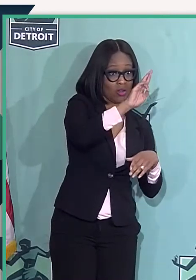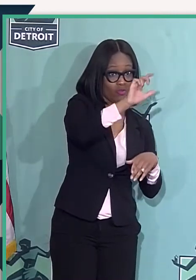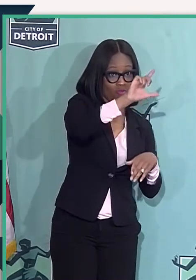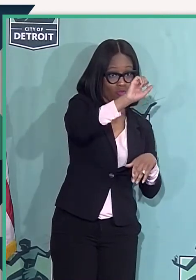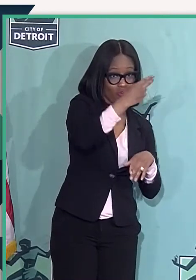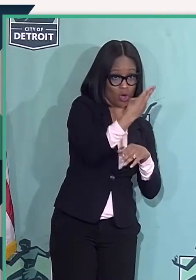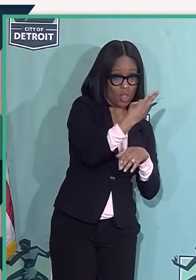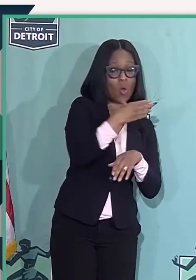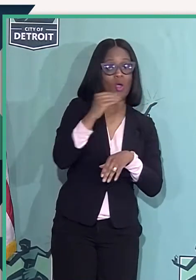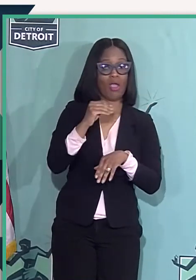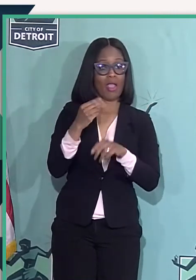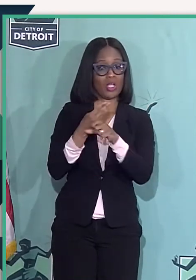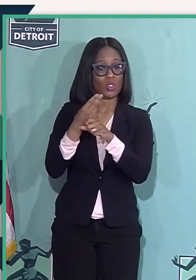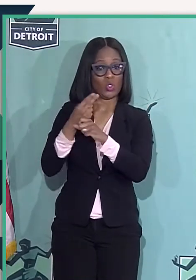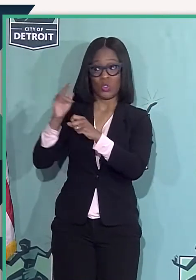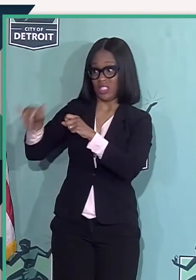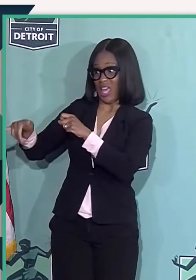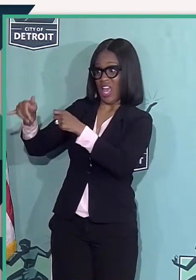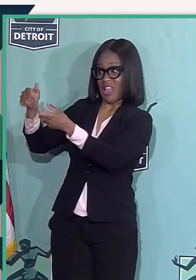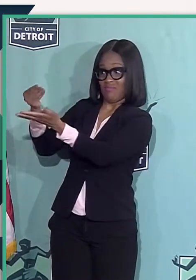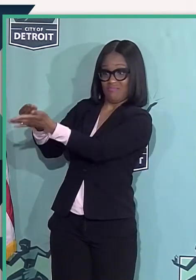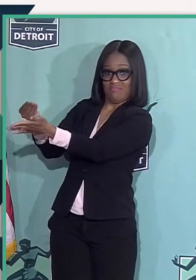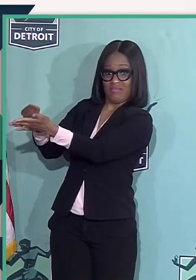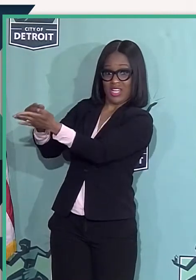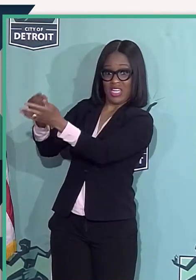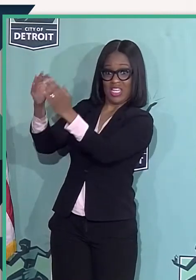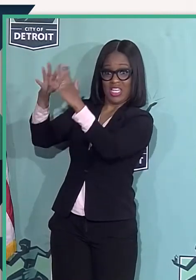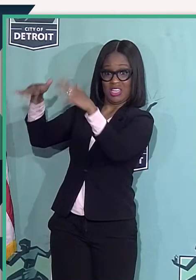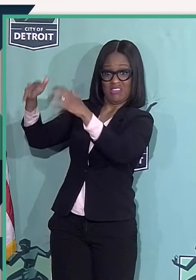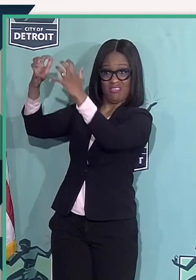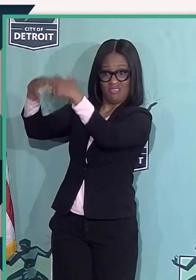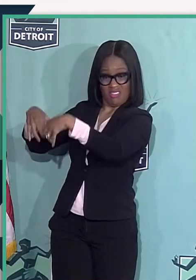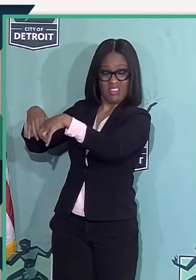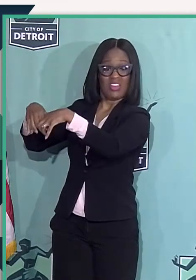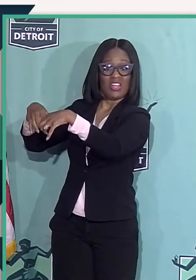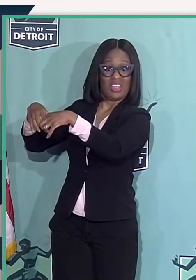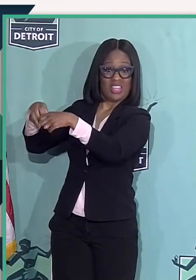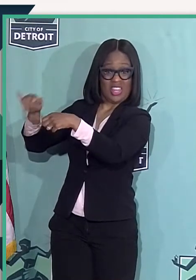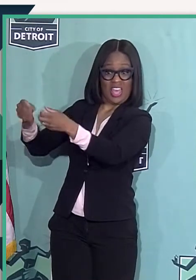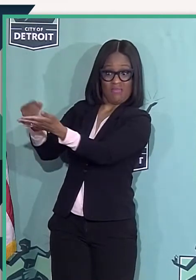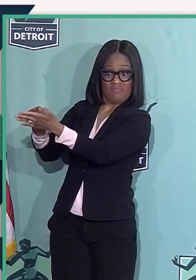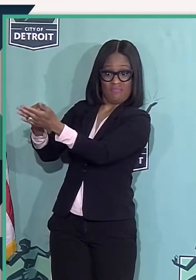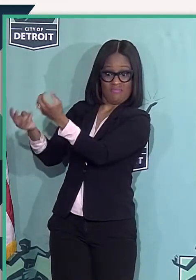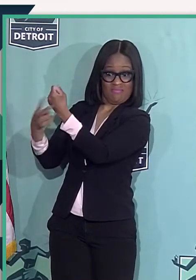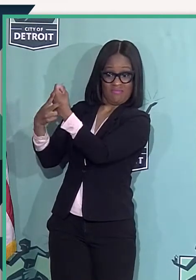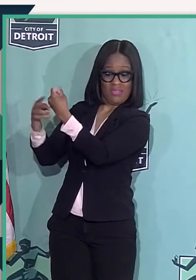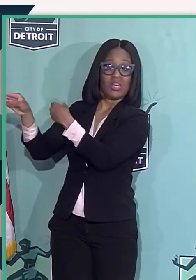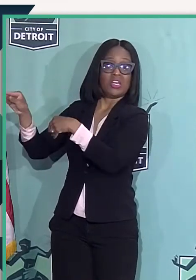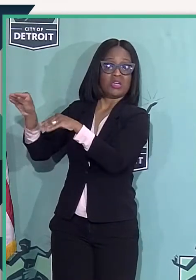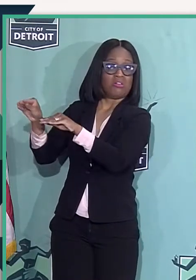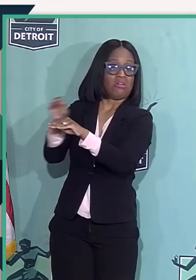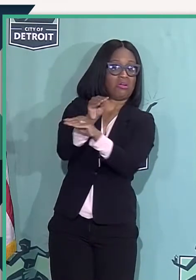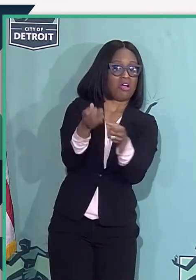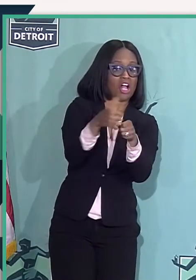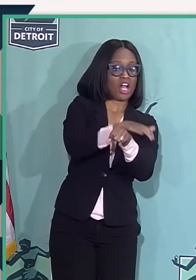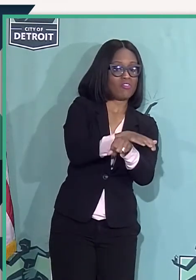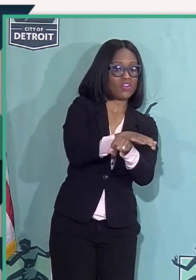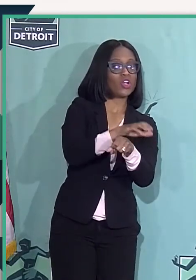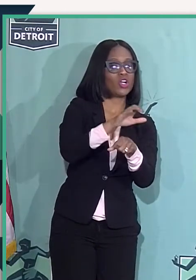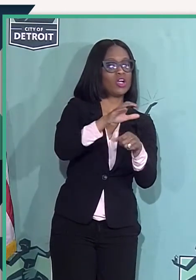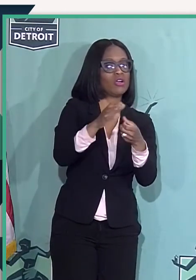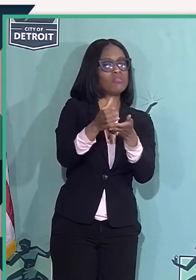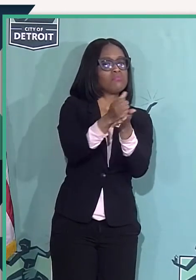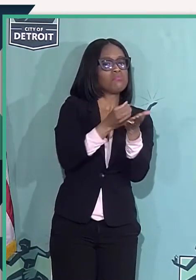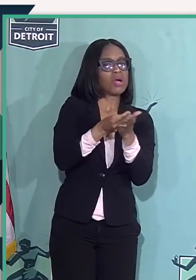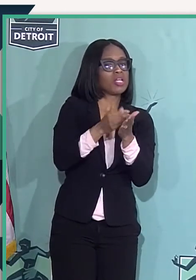and using demolition and reserve money to cover the shortfalls in the income tax and casino revenues, that